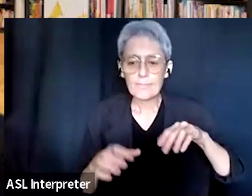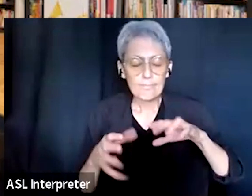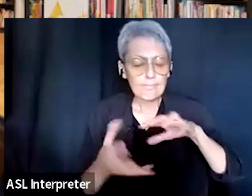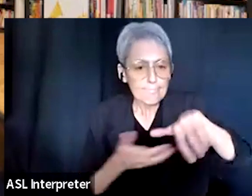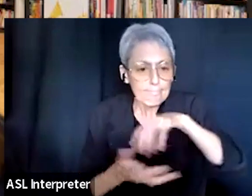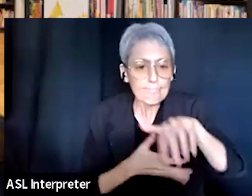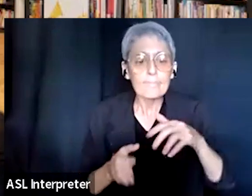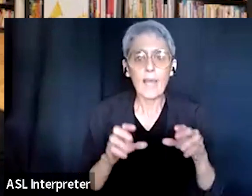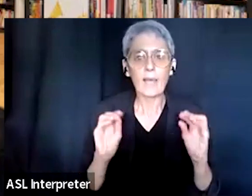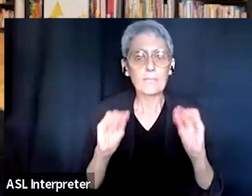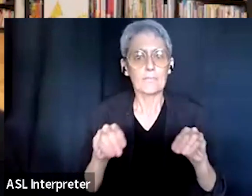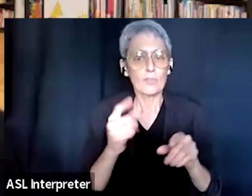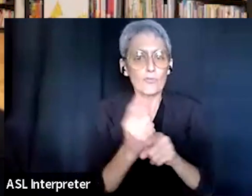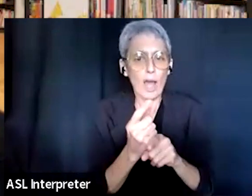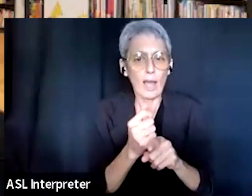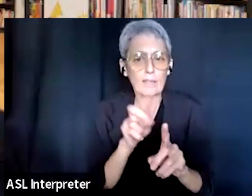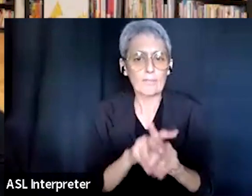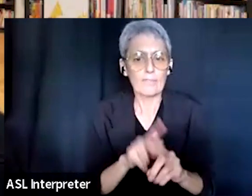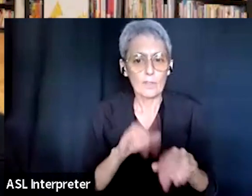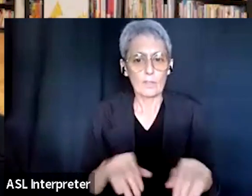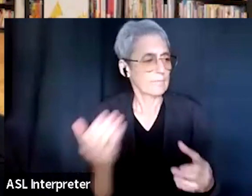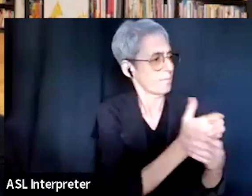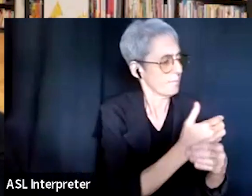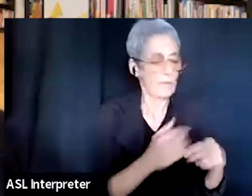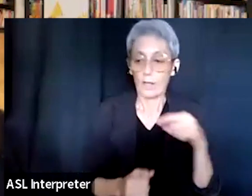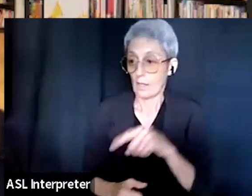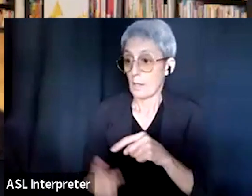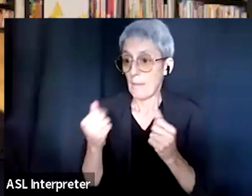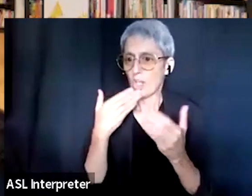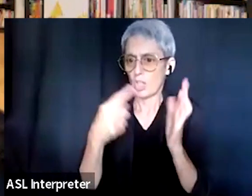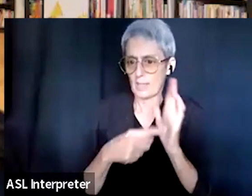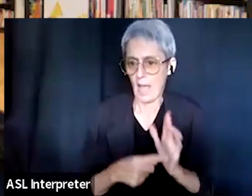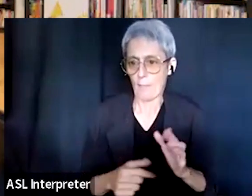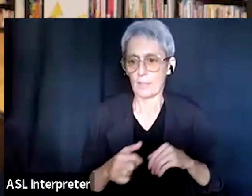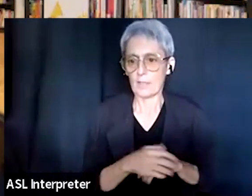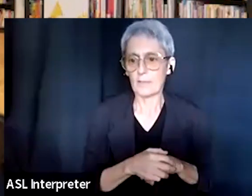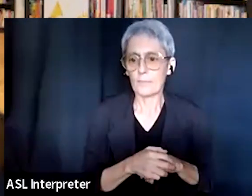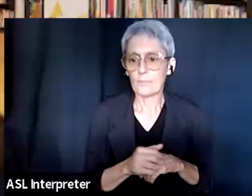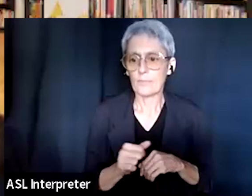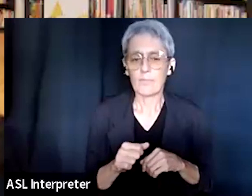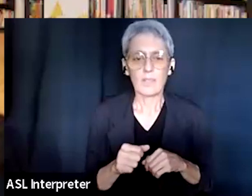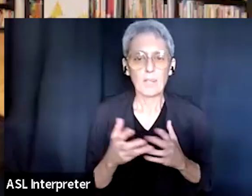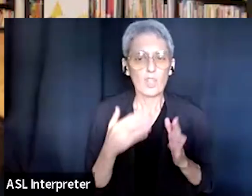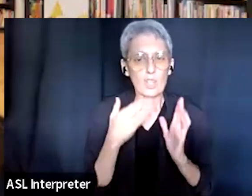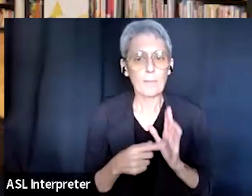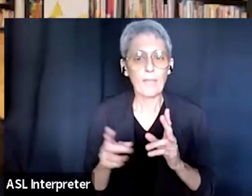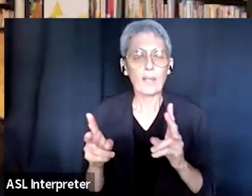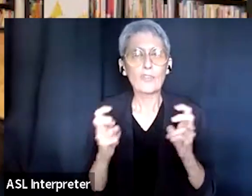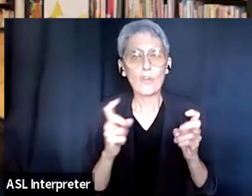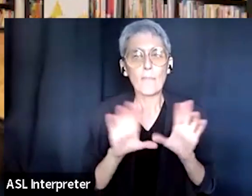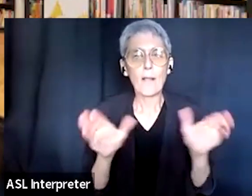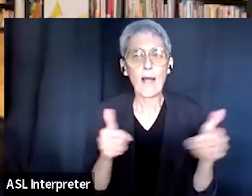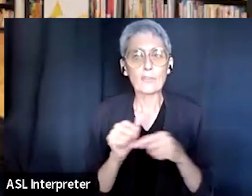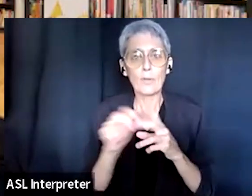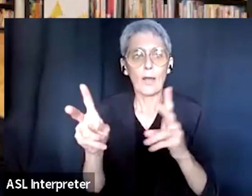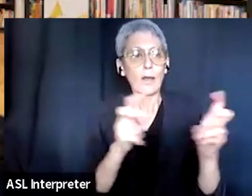there. And we've got lots of very good examples drawn from practice in the classroom, where you can see examples